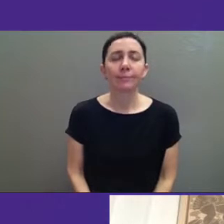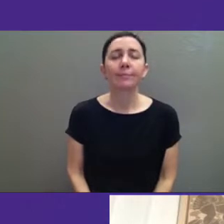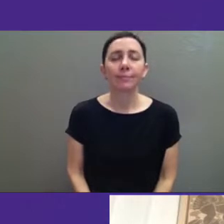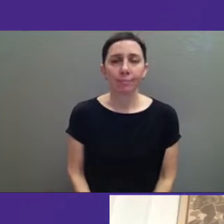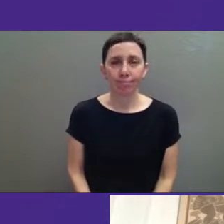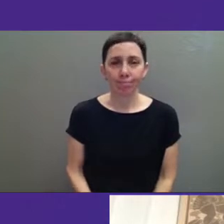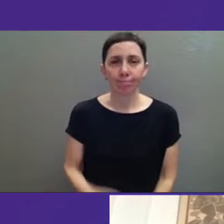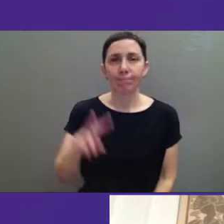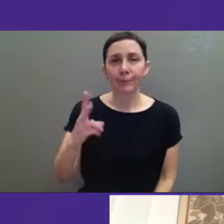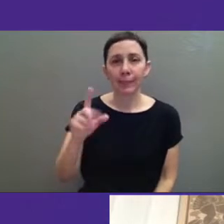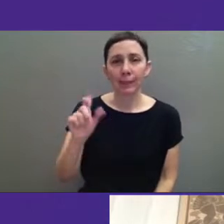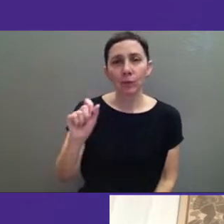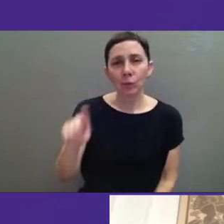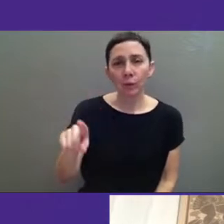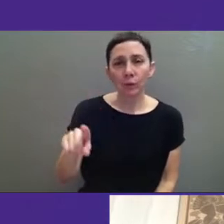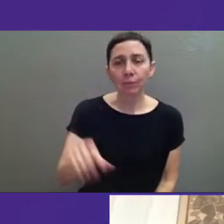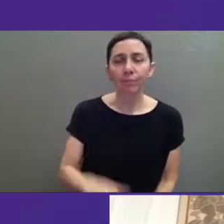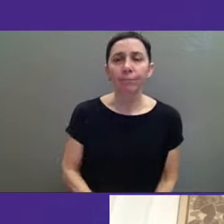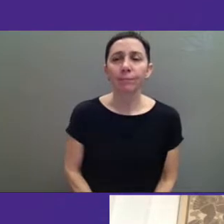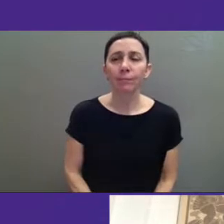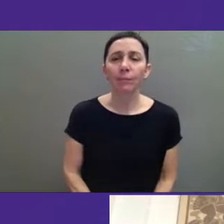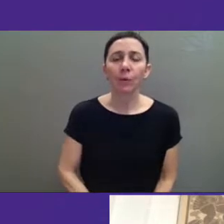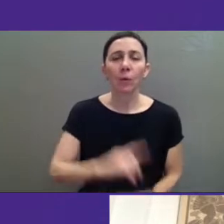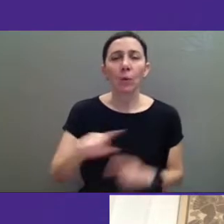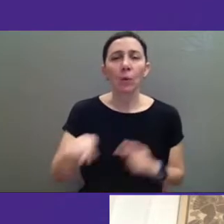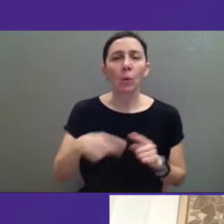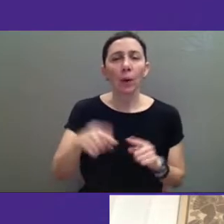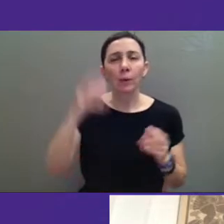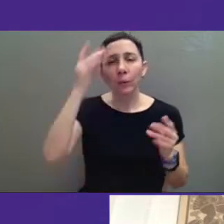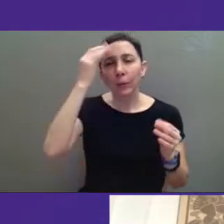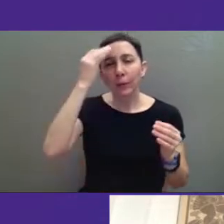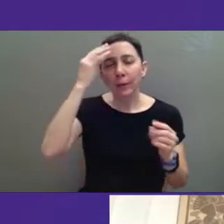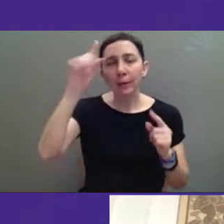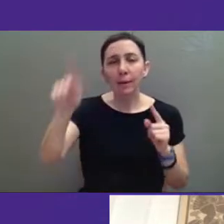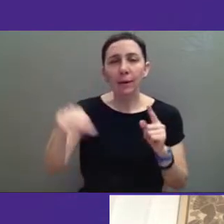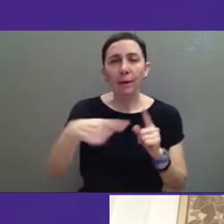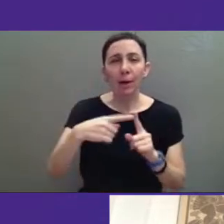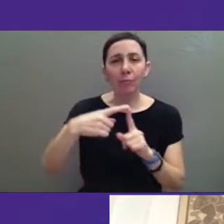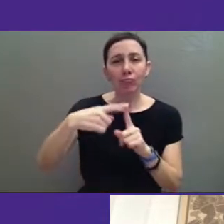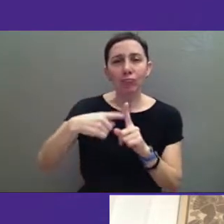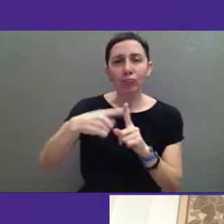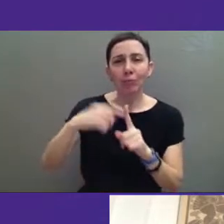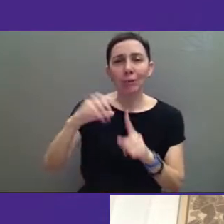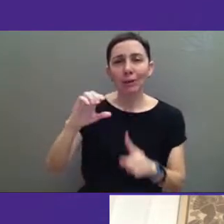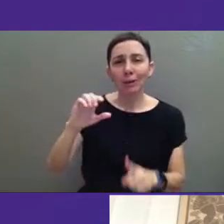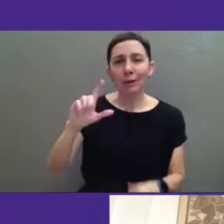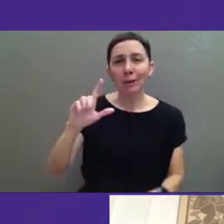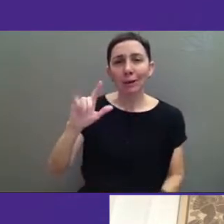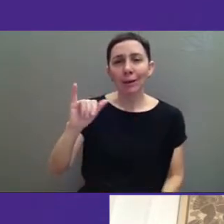Question 2. When you think about climate change,